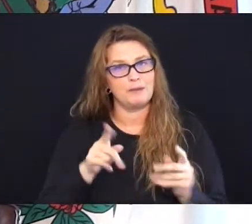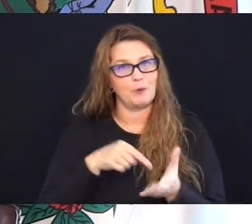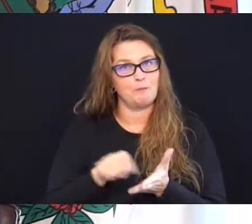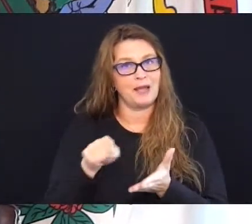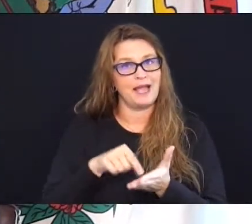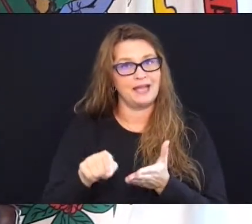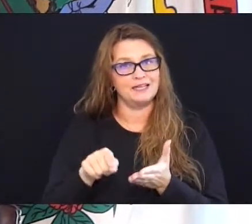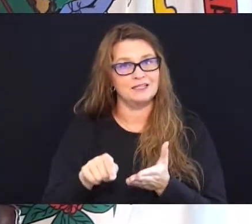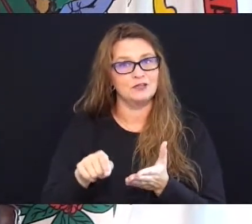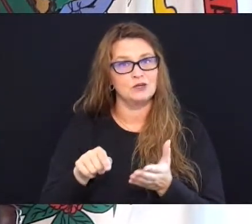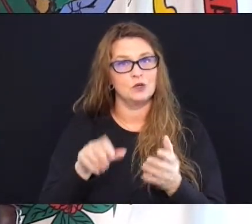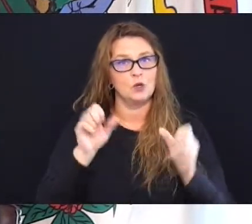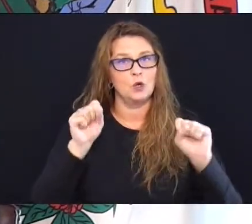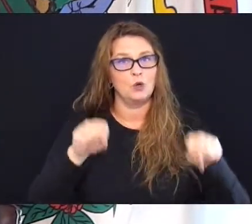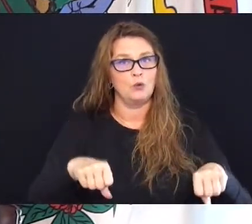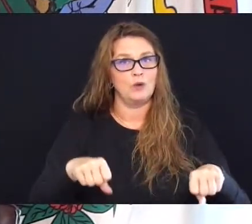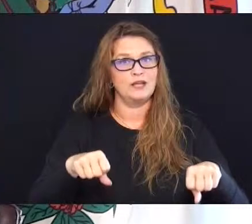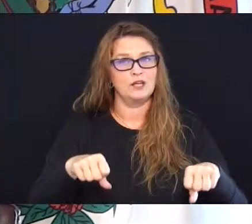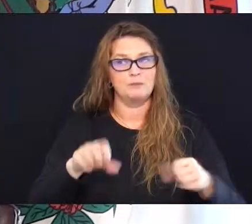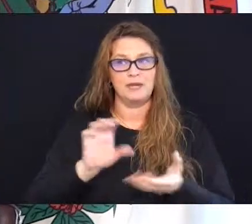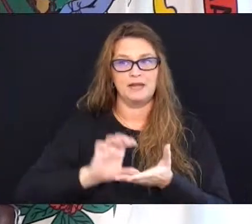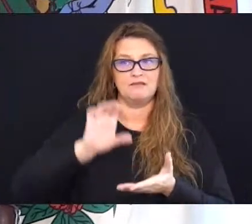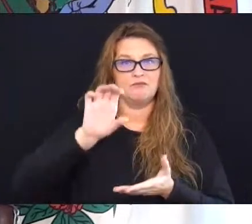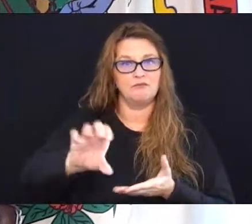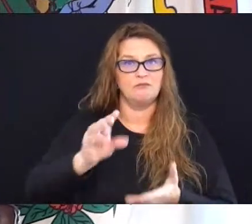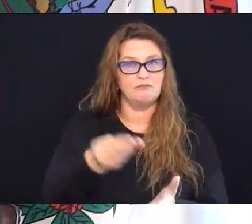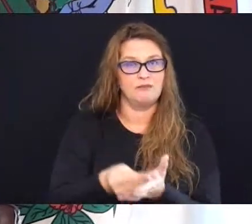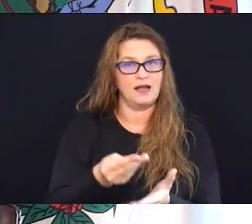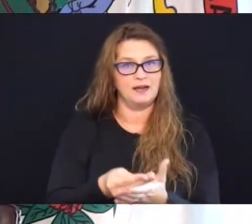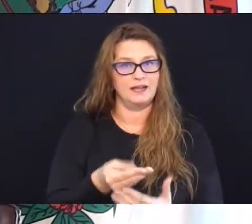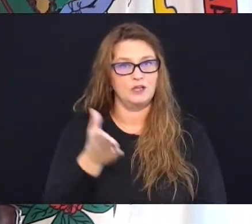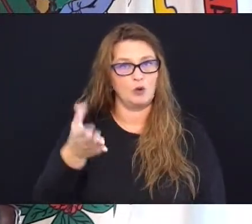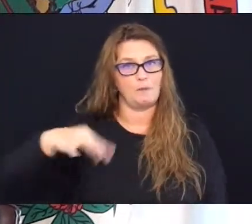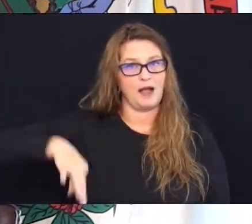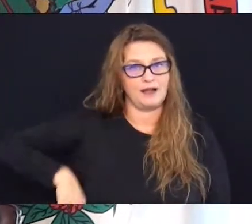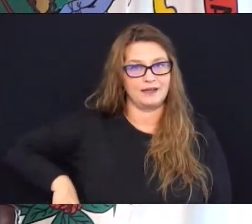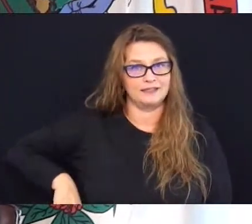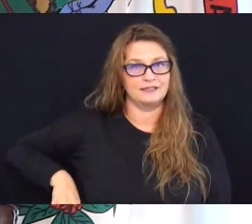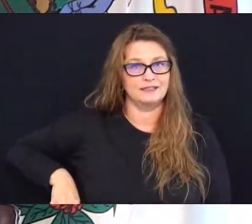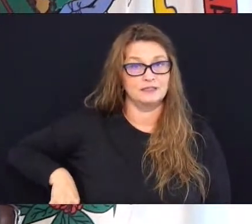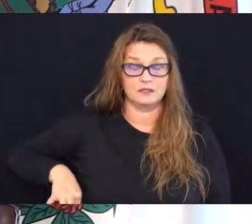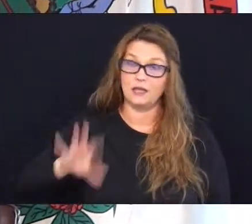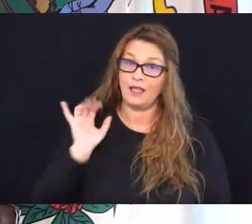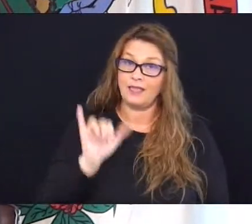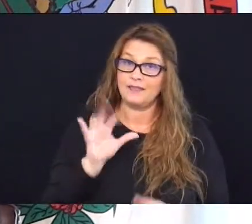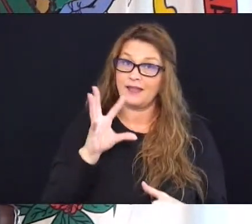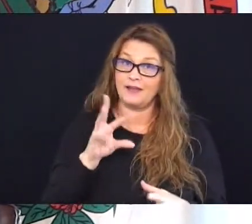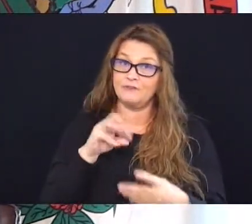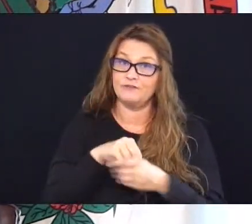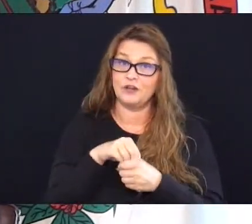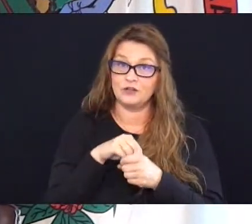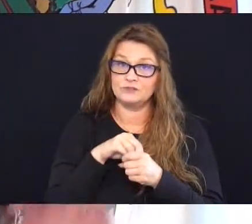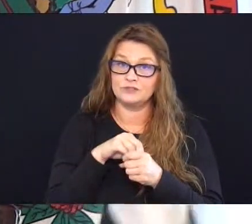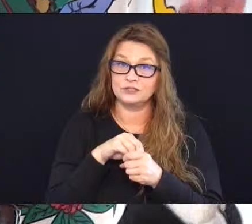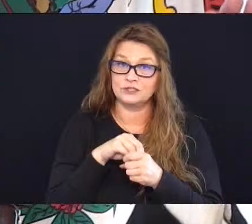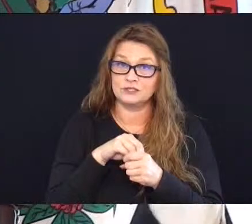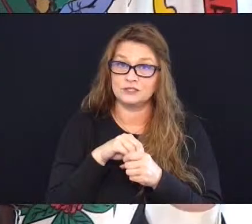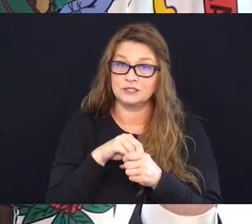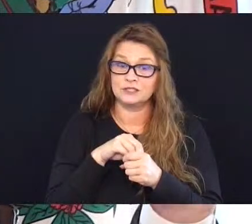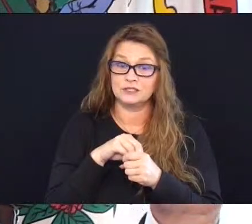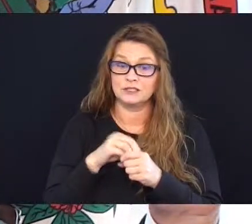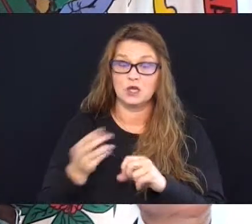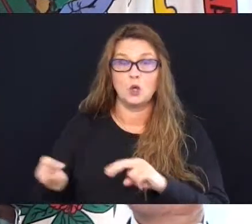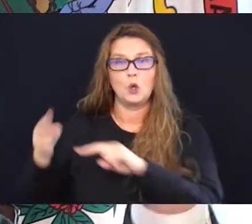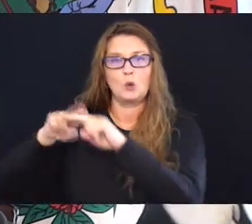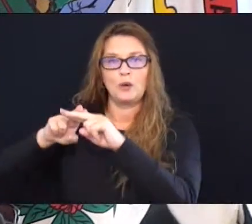we could have put more net dollars in their pocket. Now it involves raising the